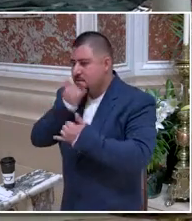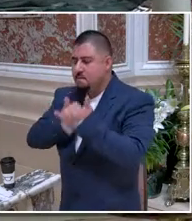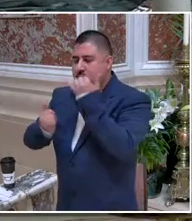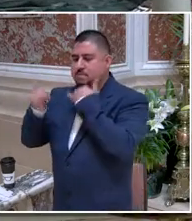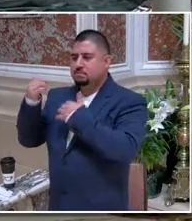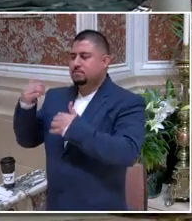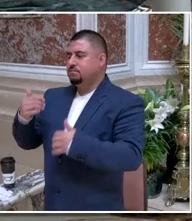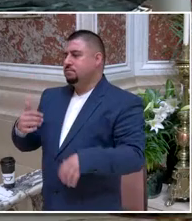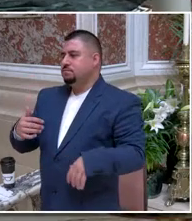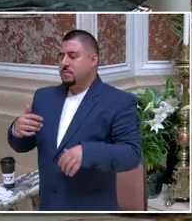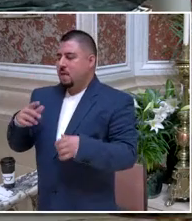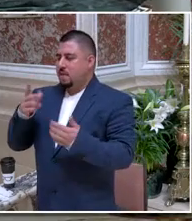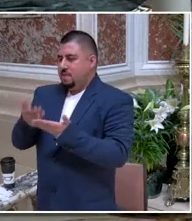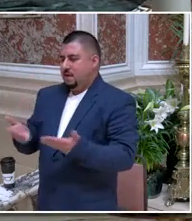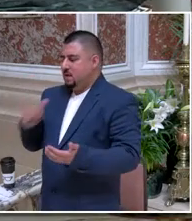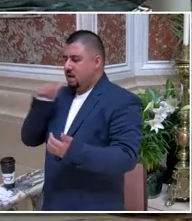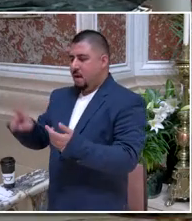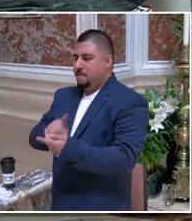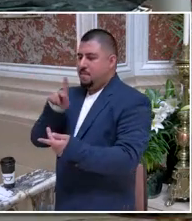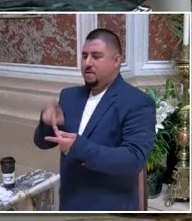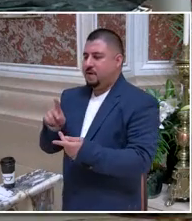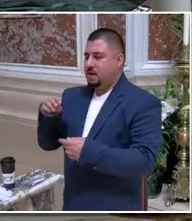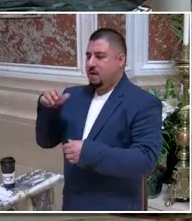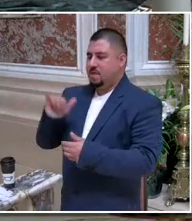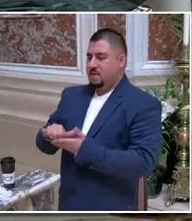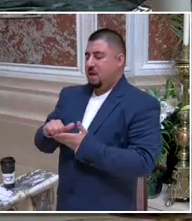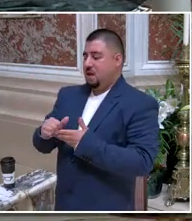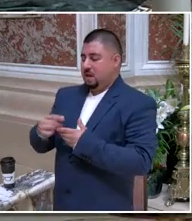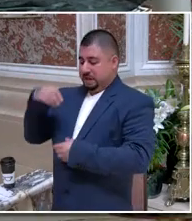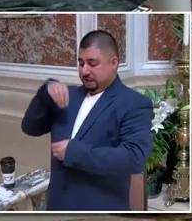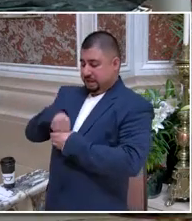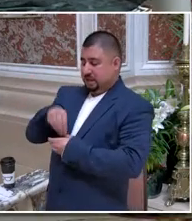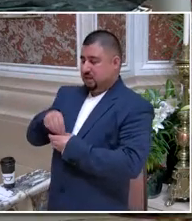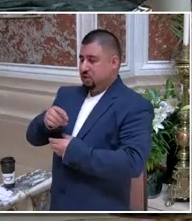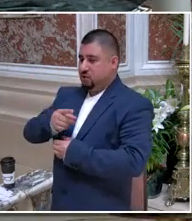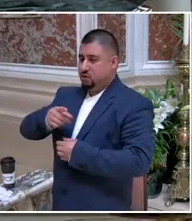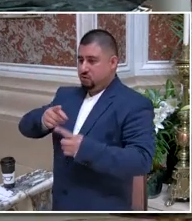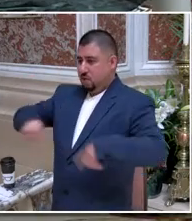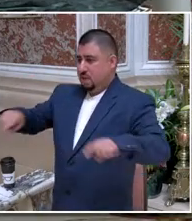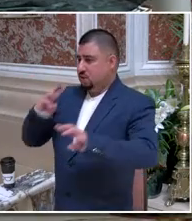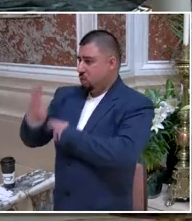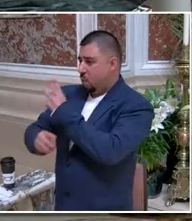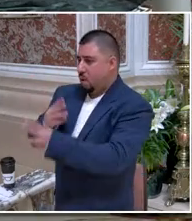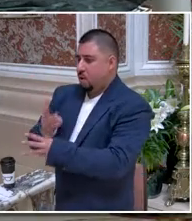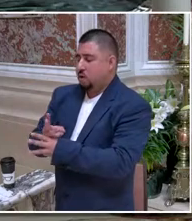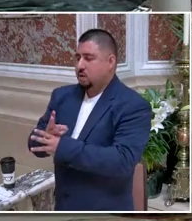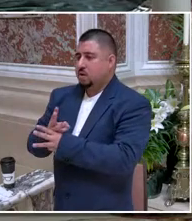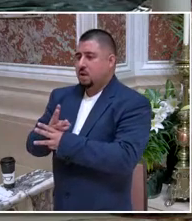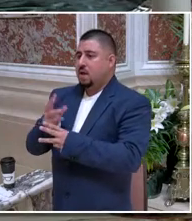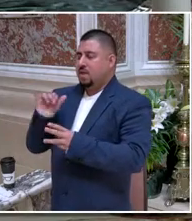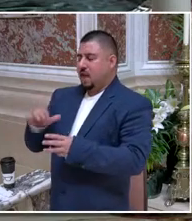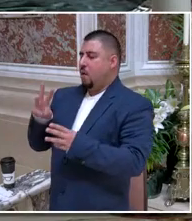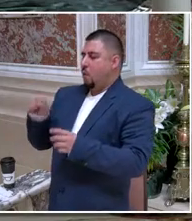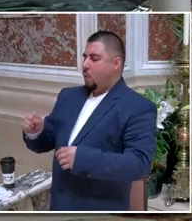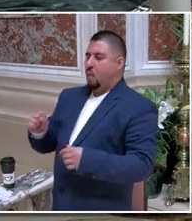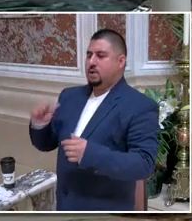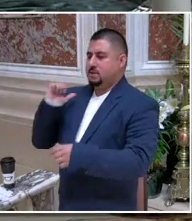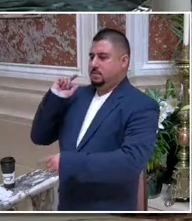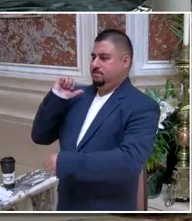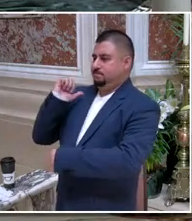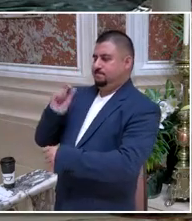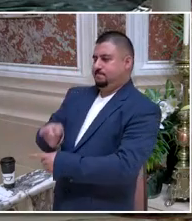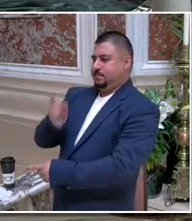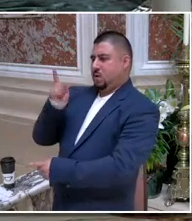and all the imperfections that had found their way into creation were set right